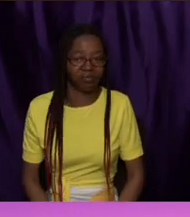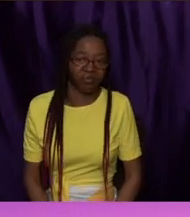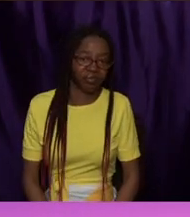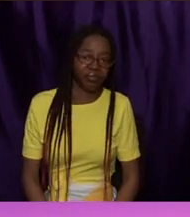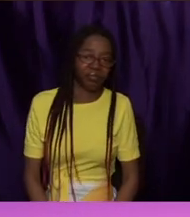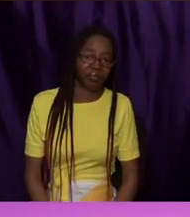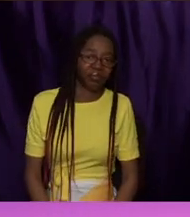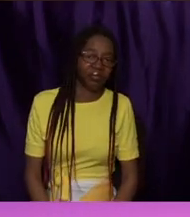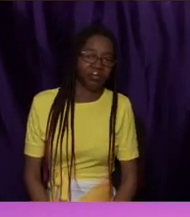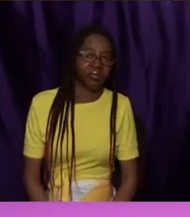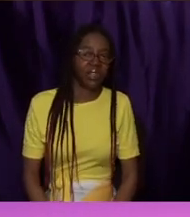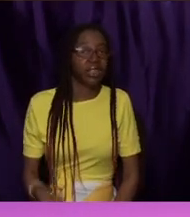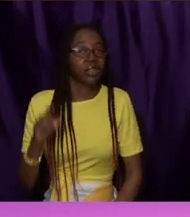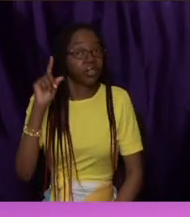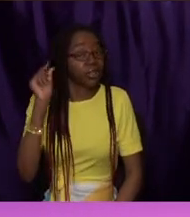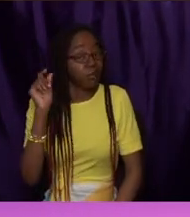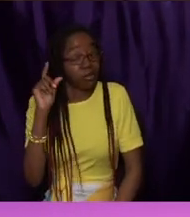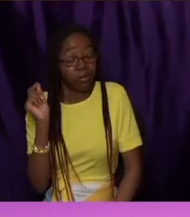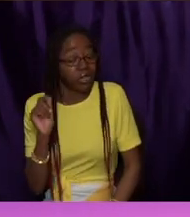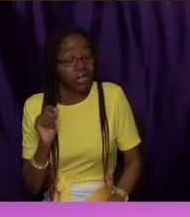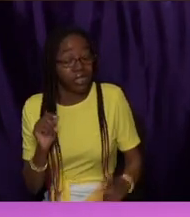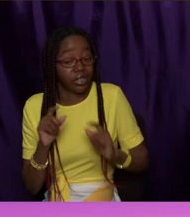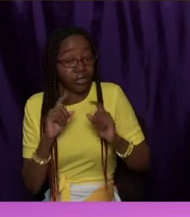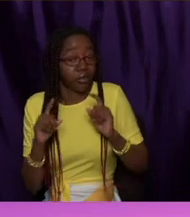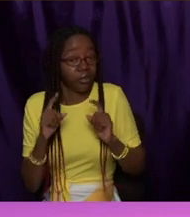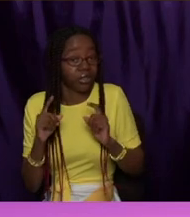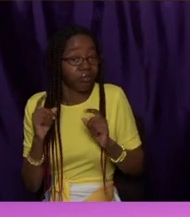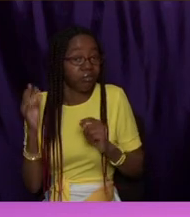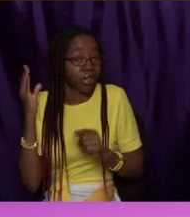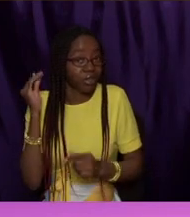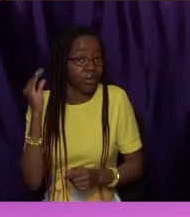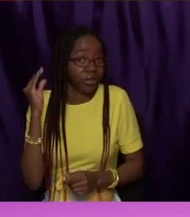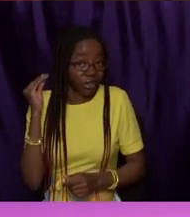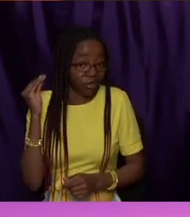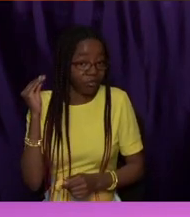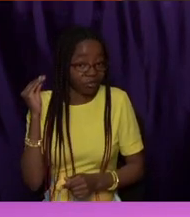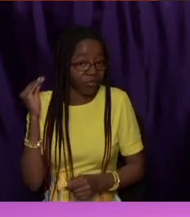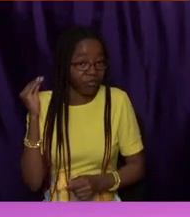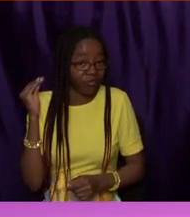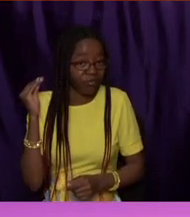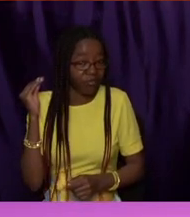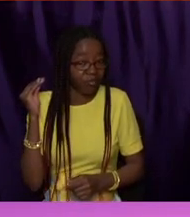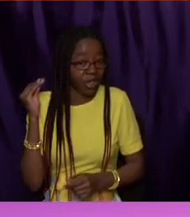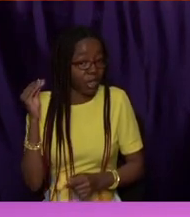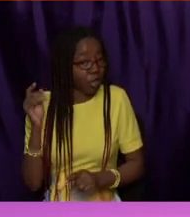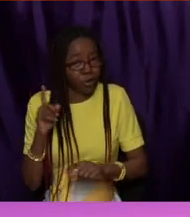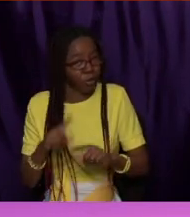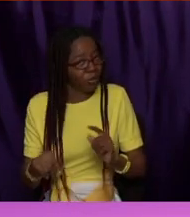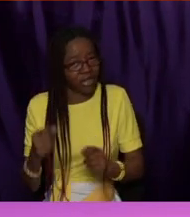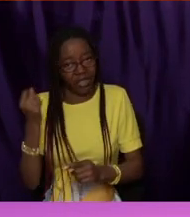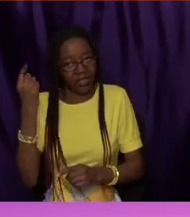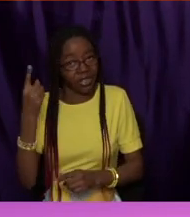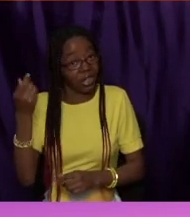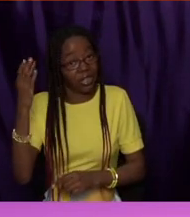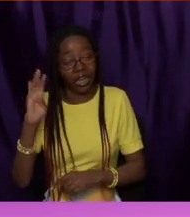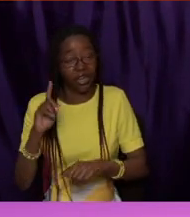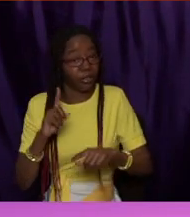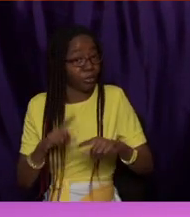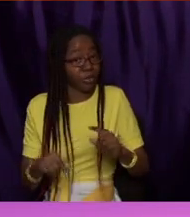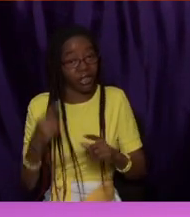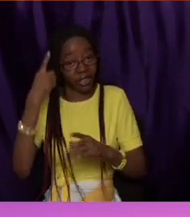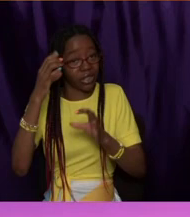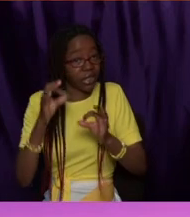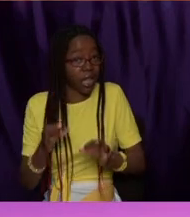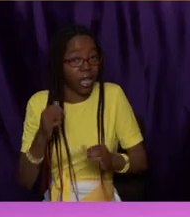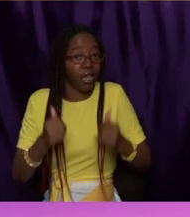As long as Mo was talking in your ear, you couldn't hear God because you couldn't discern